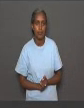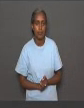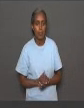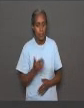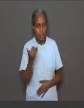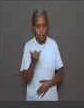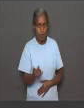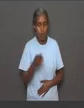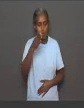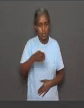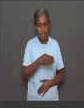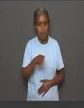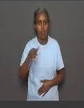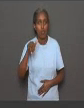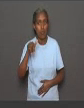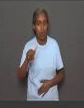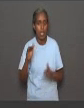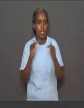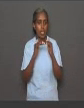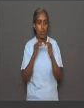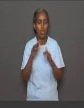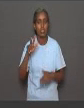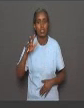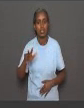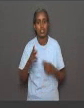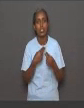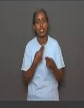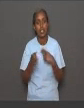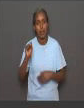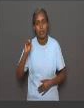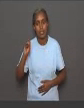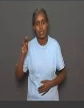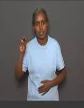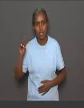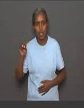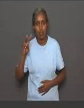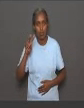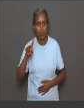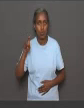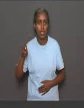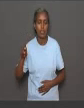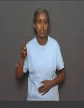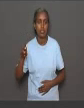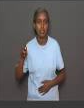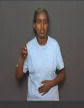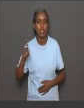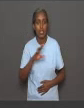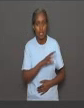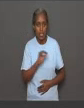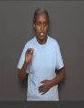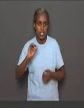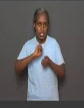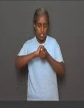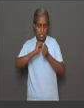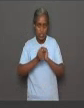Draw the graph of y equals 3 times sine of 2x and